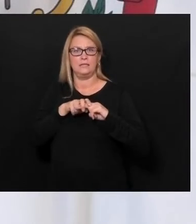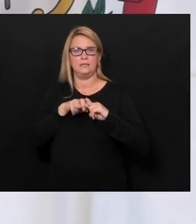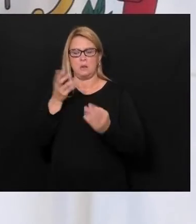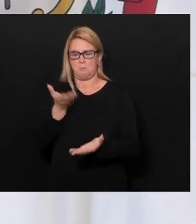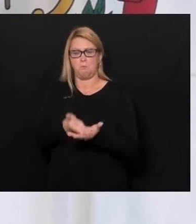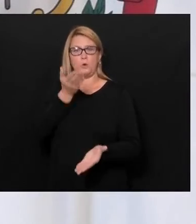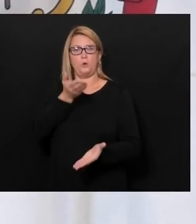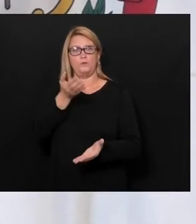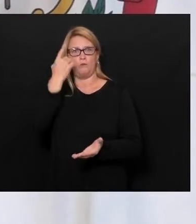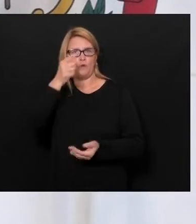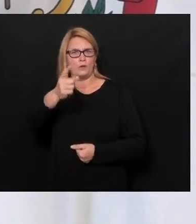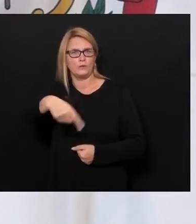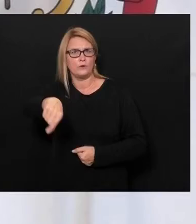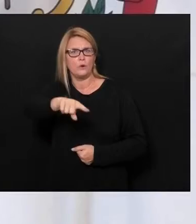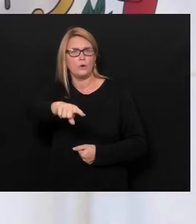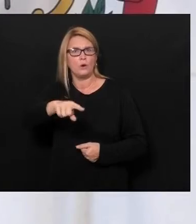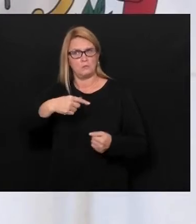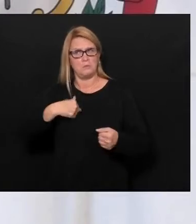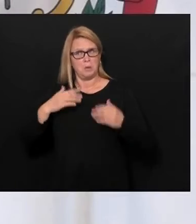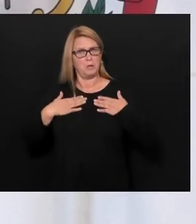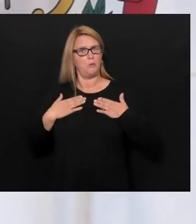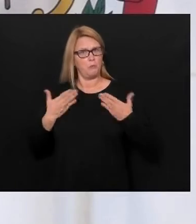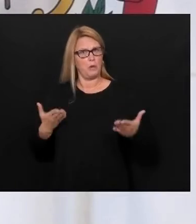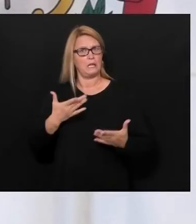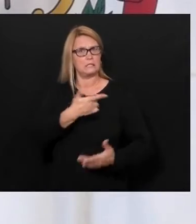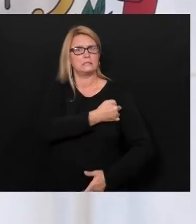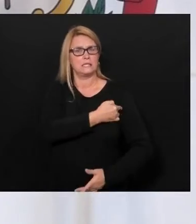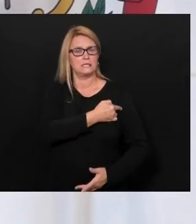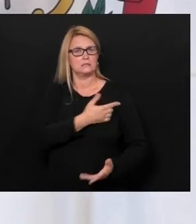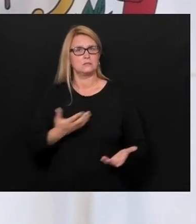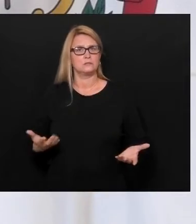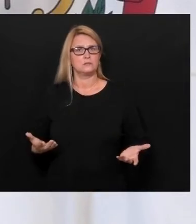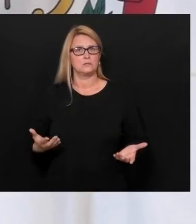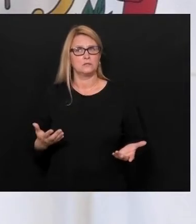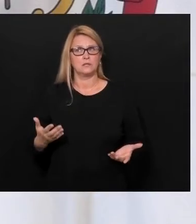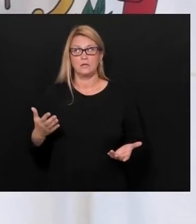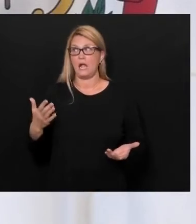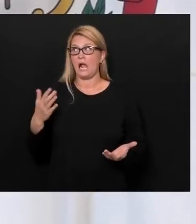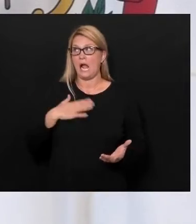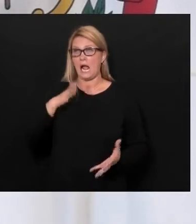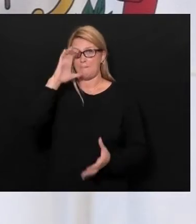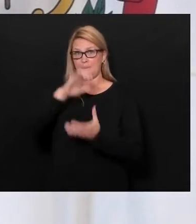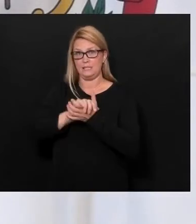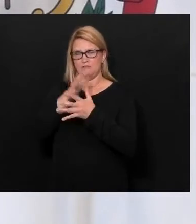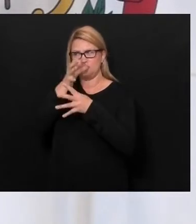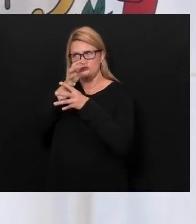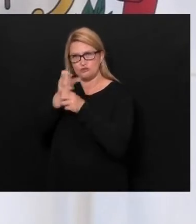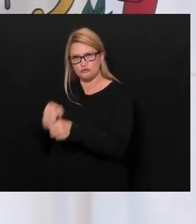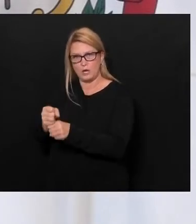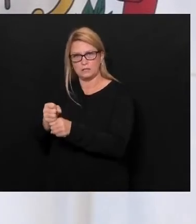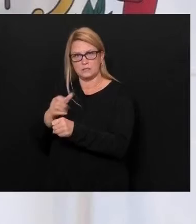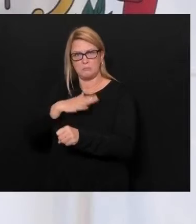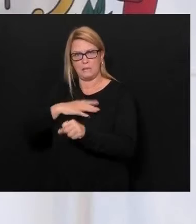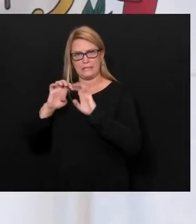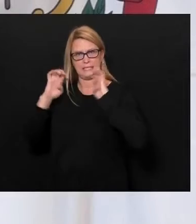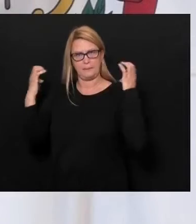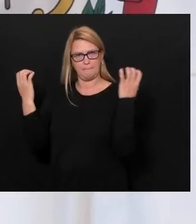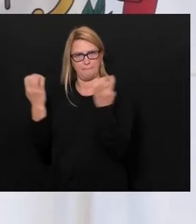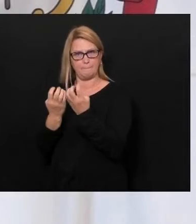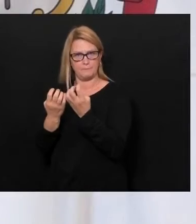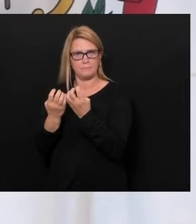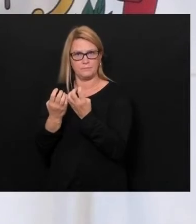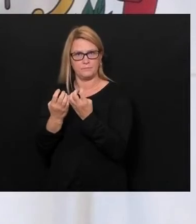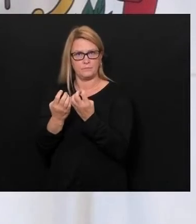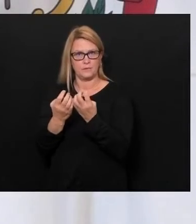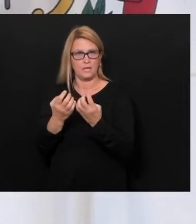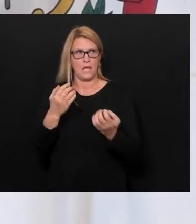take it. I've got the best advisors on the planet, and I've surely got a good brain to